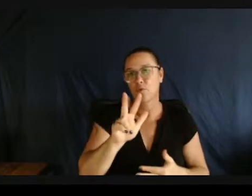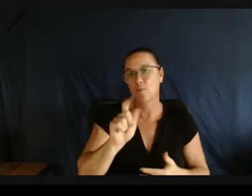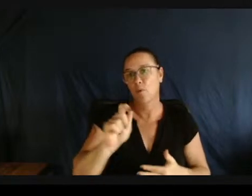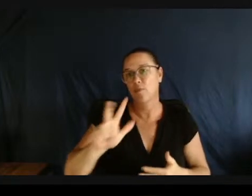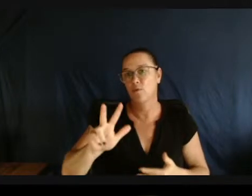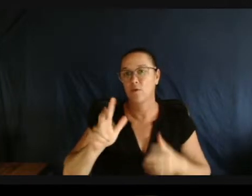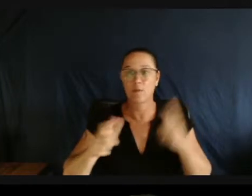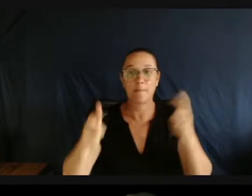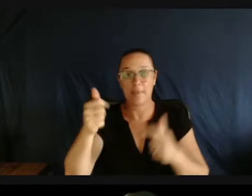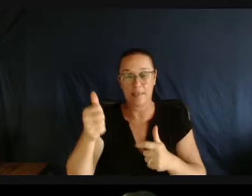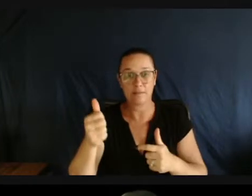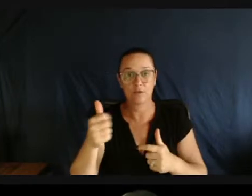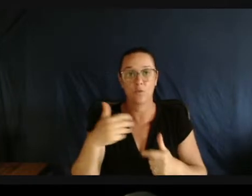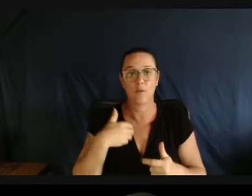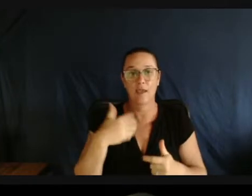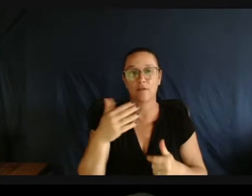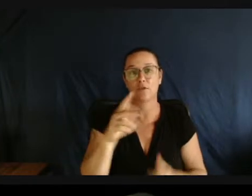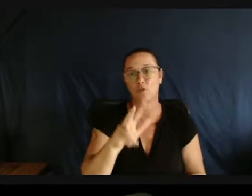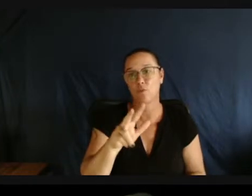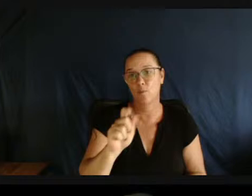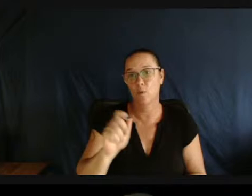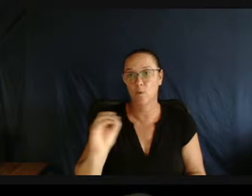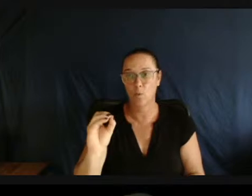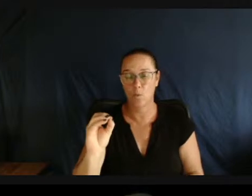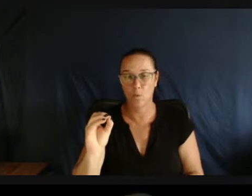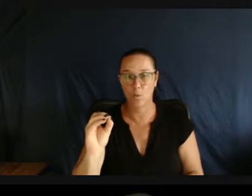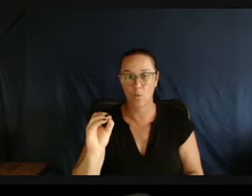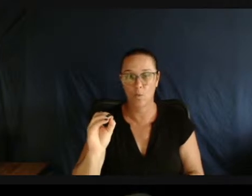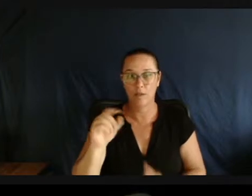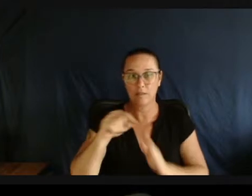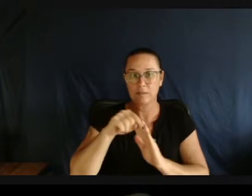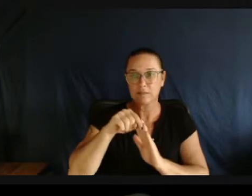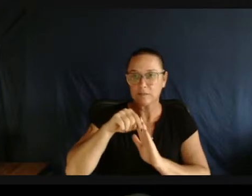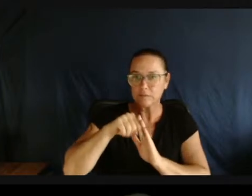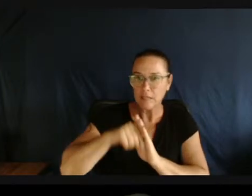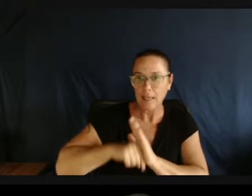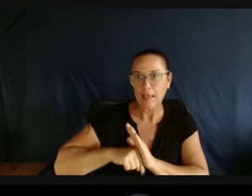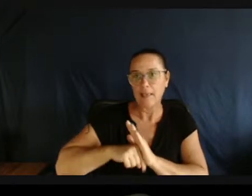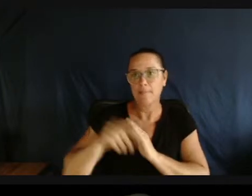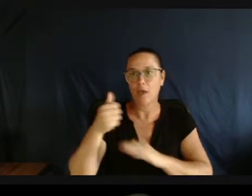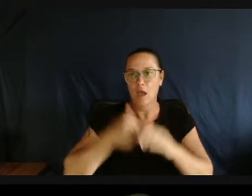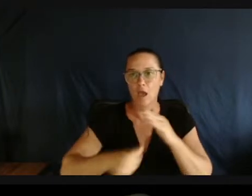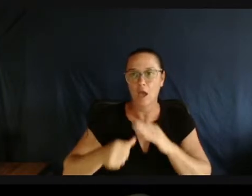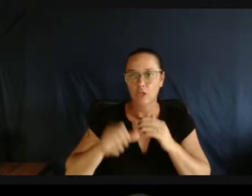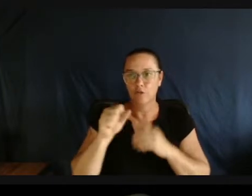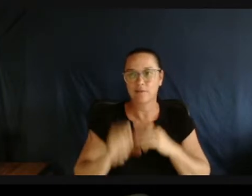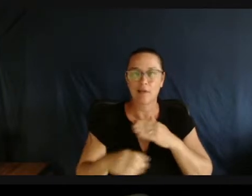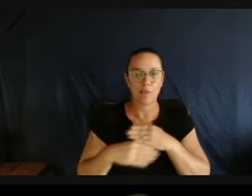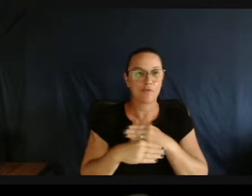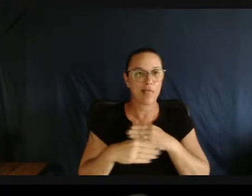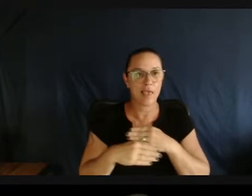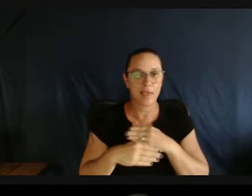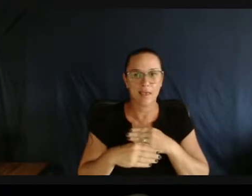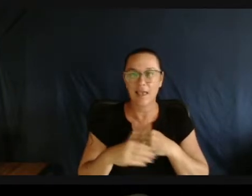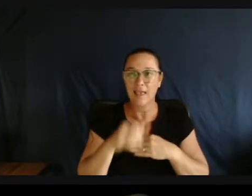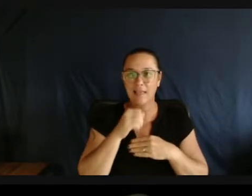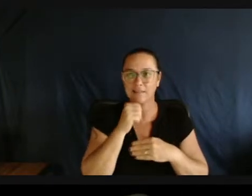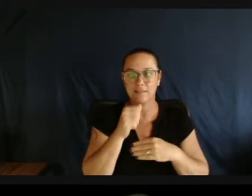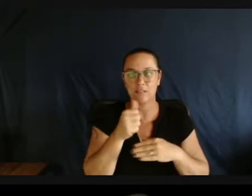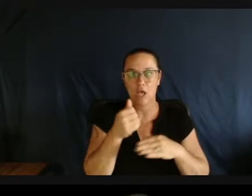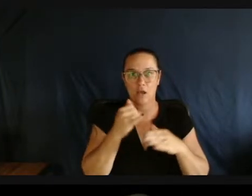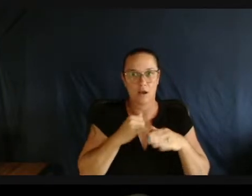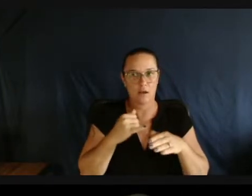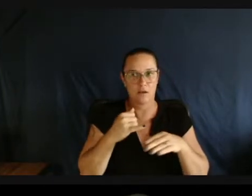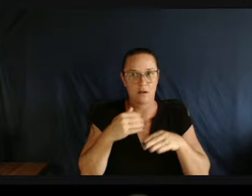largest. We also had a 3.0 deep under the south flank. It's not even under the island, we should say, but under the